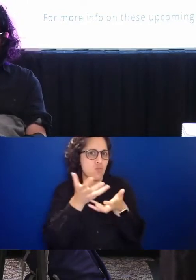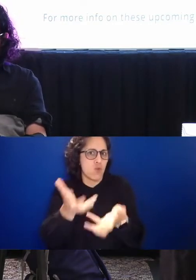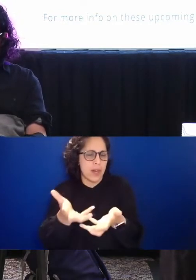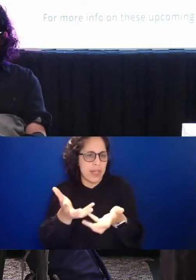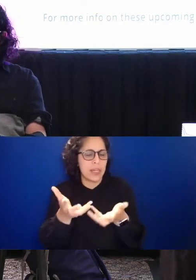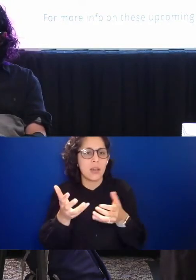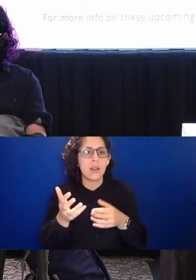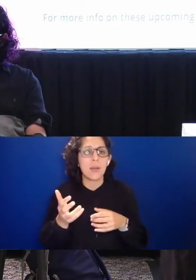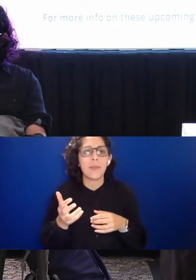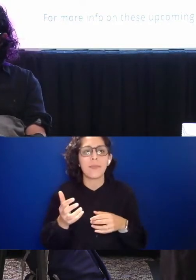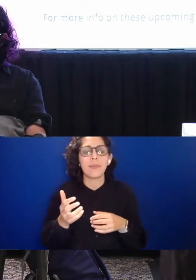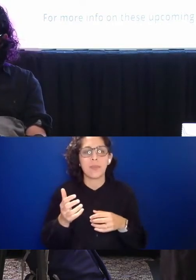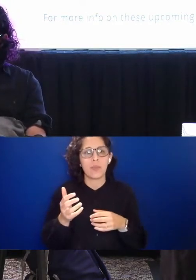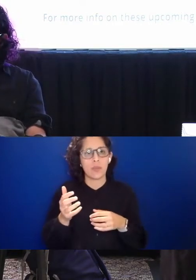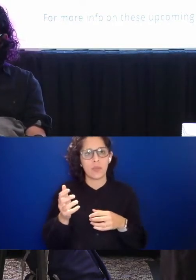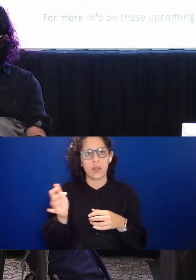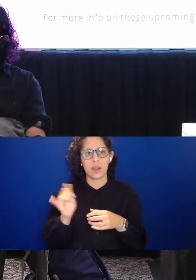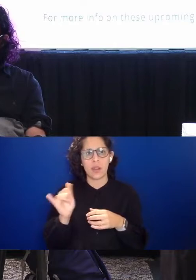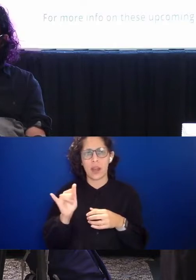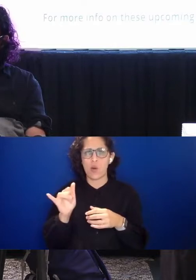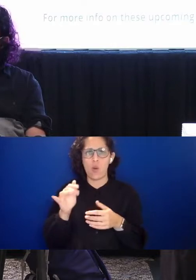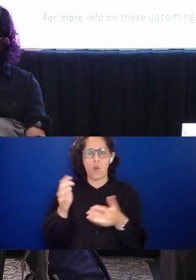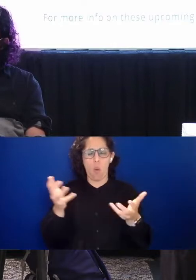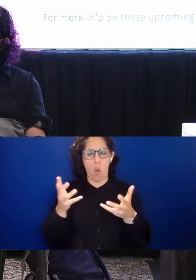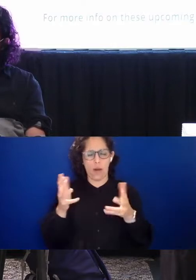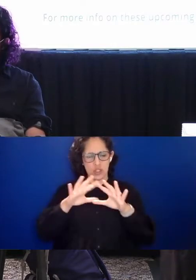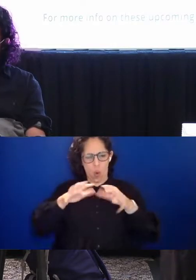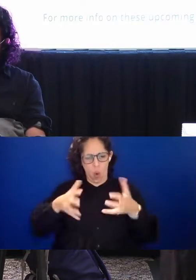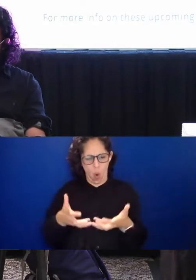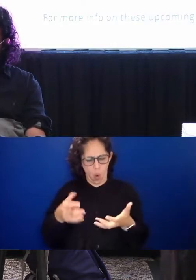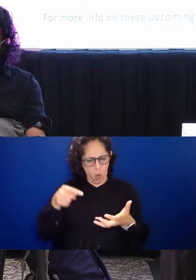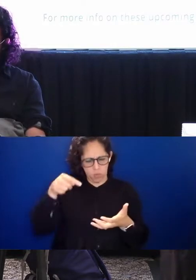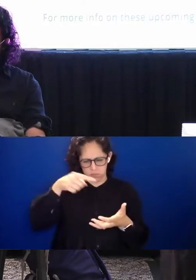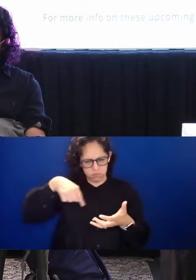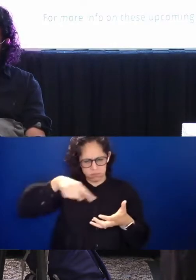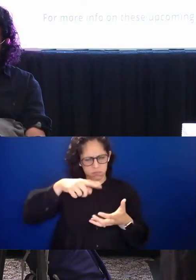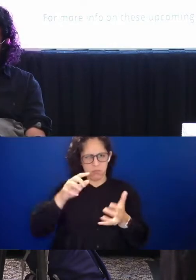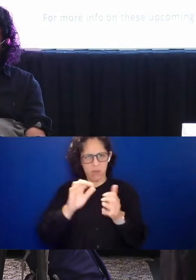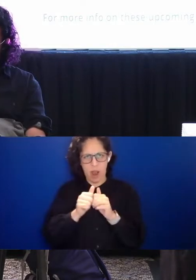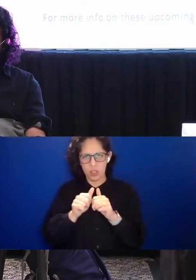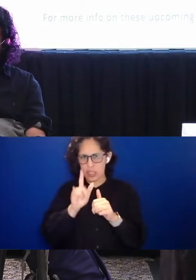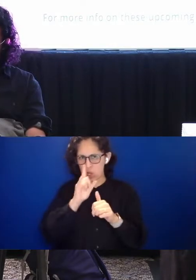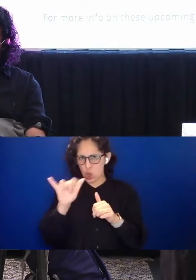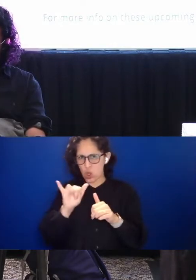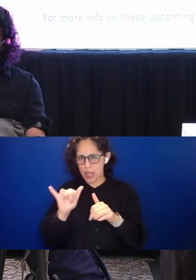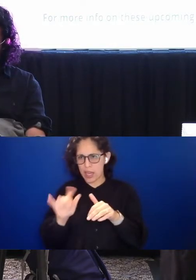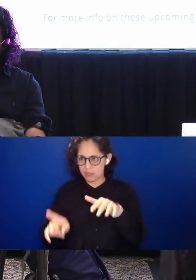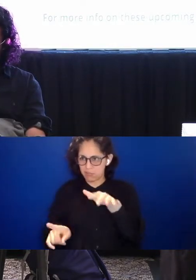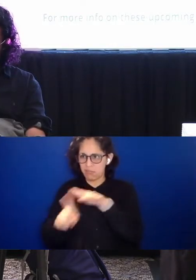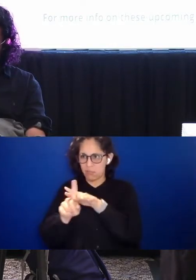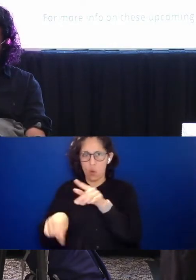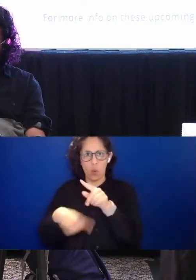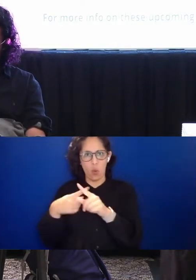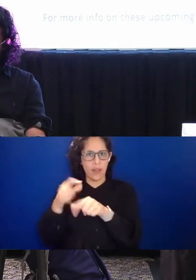like, okay, what is the fullness of that thing and how does it show up in the work, even when the work isn't really explicitly talking about